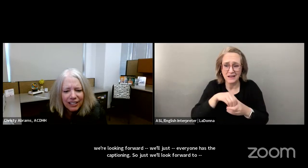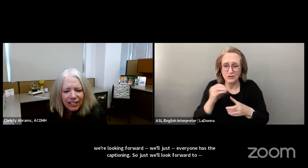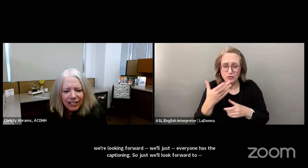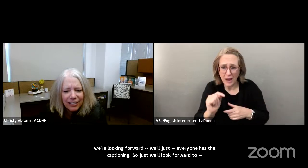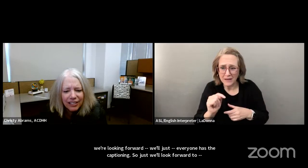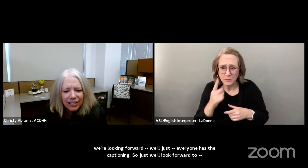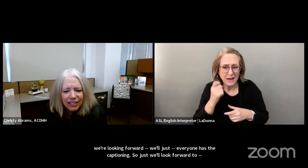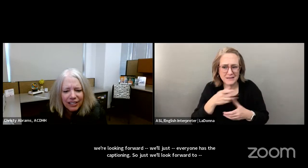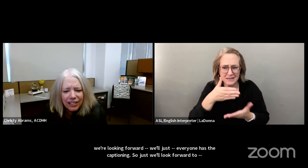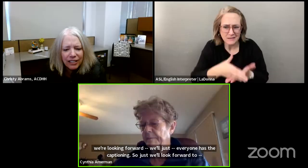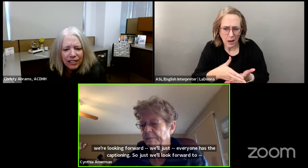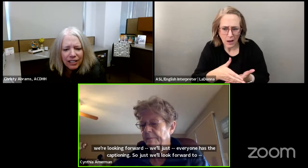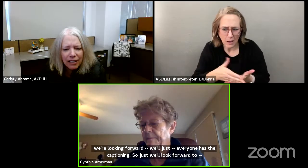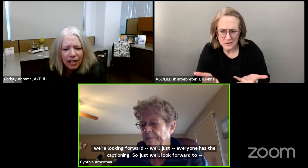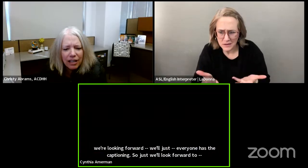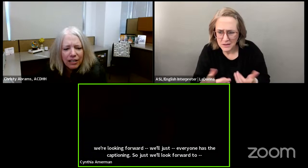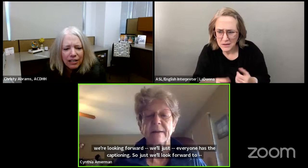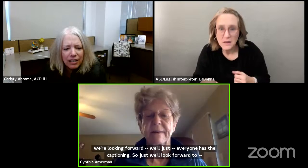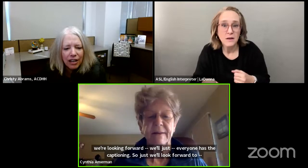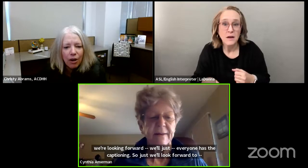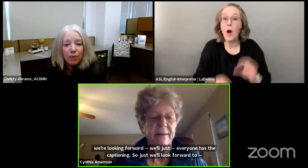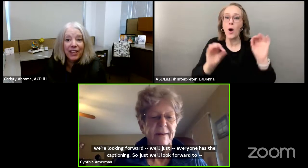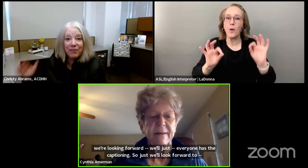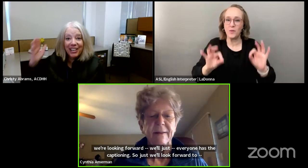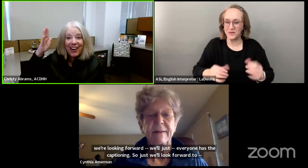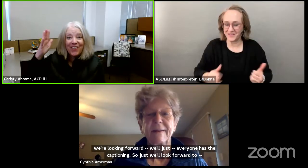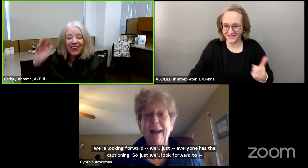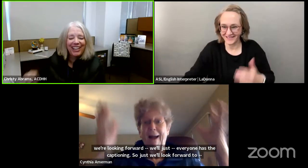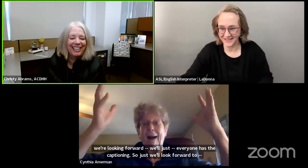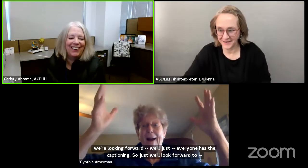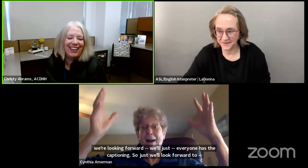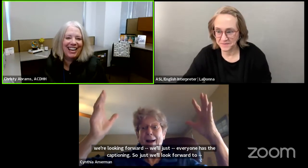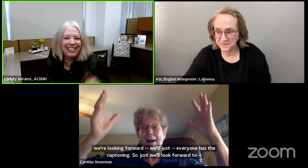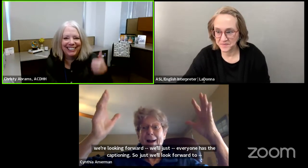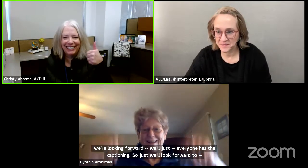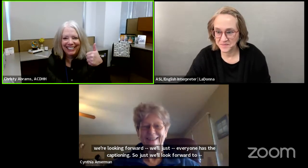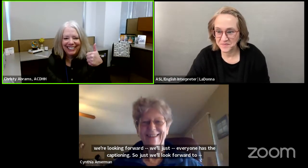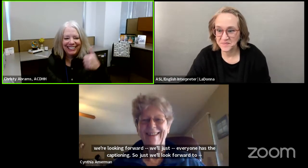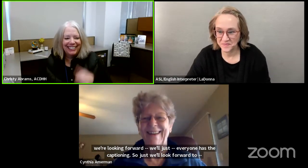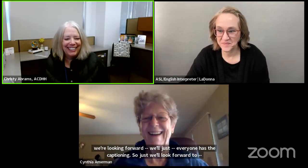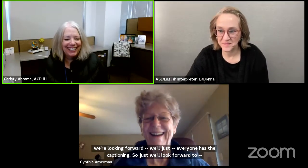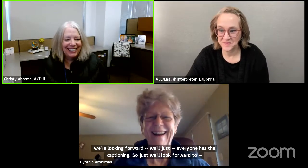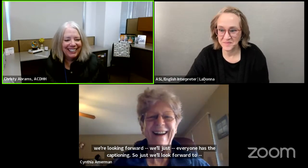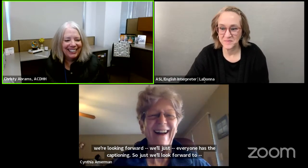it stops all the time. Oh wait, good. Huh. Oh, there we go. Great. Okay.